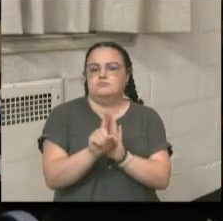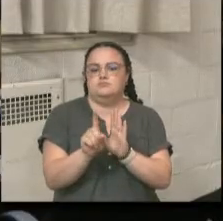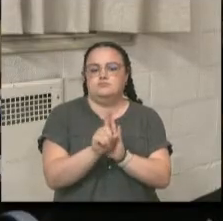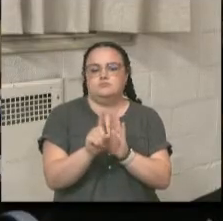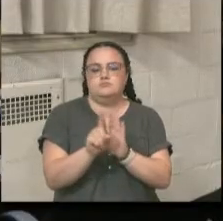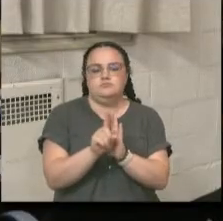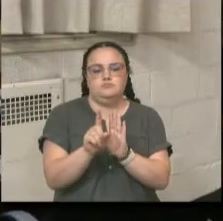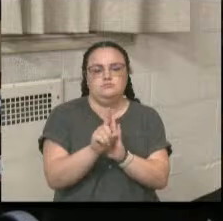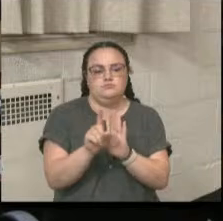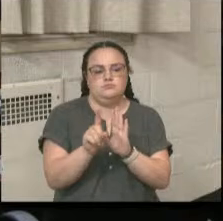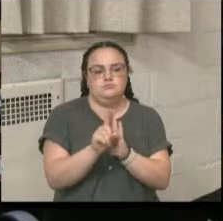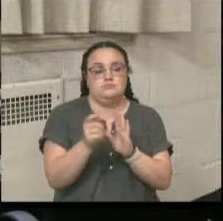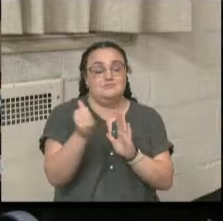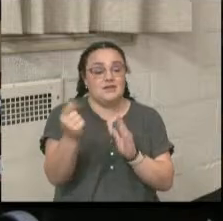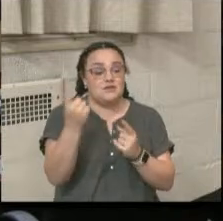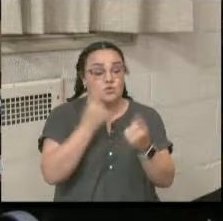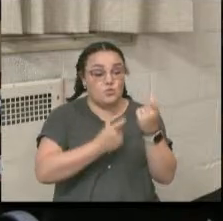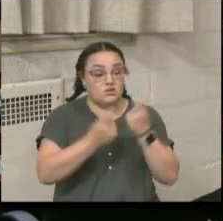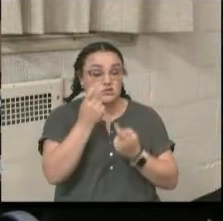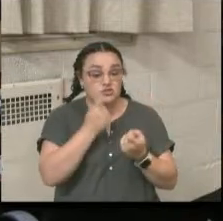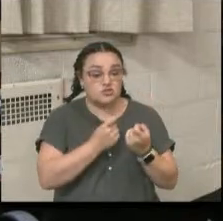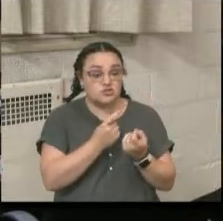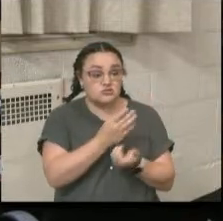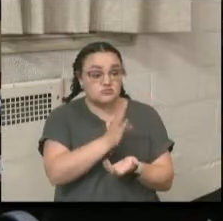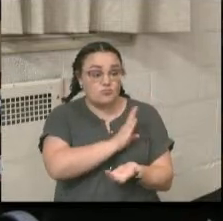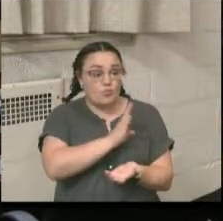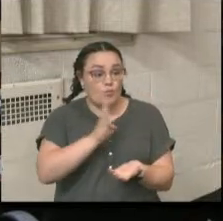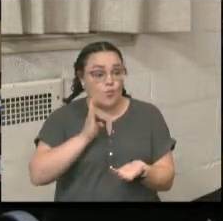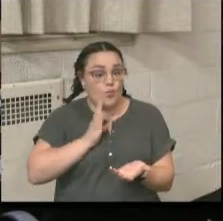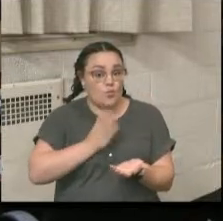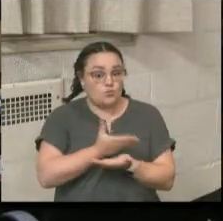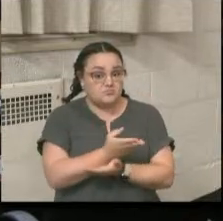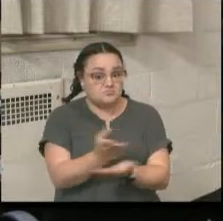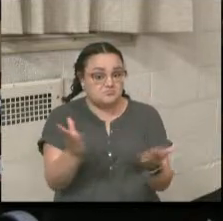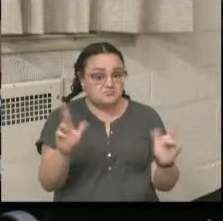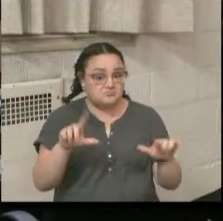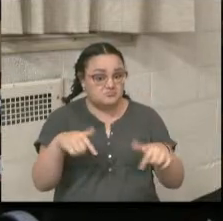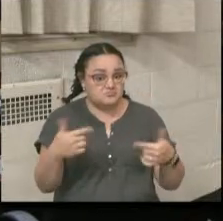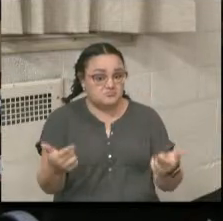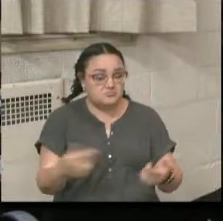Any questions from any other board member?